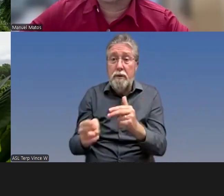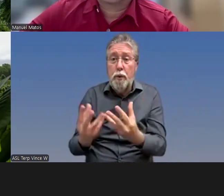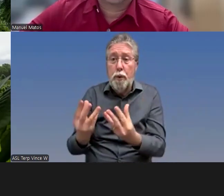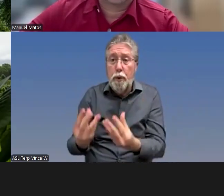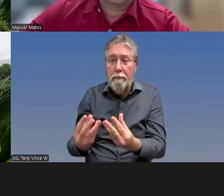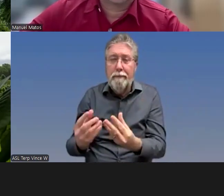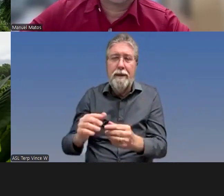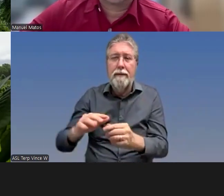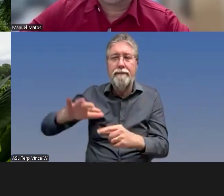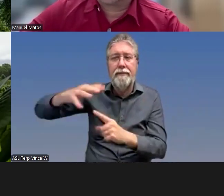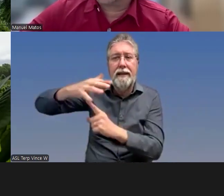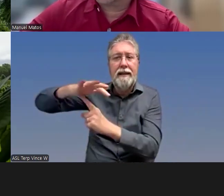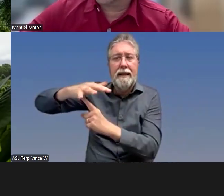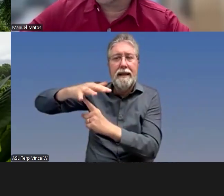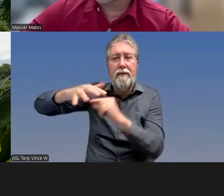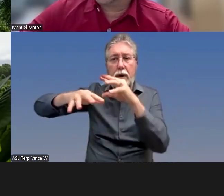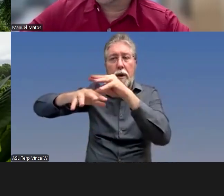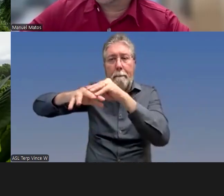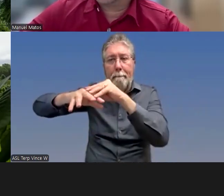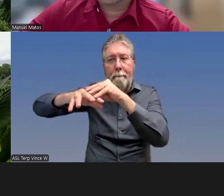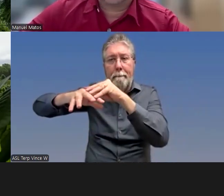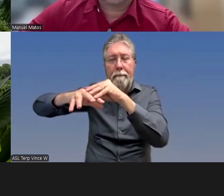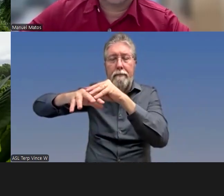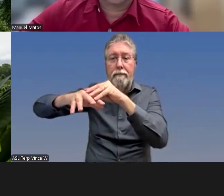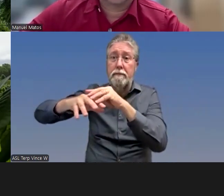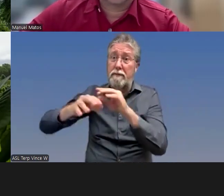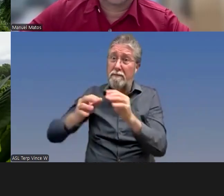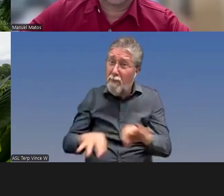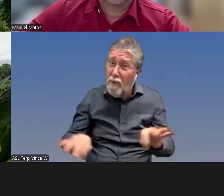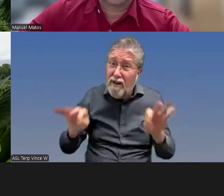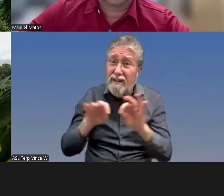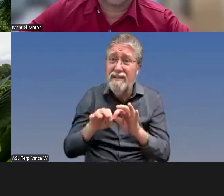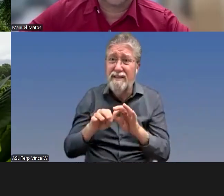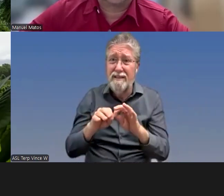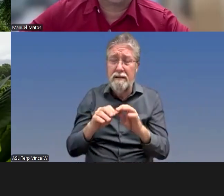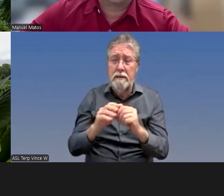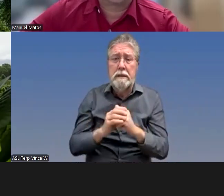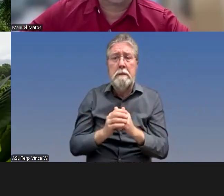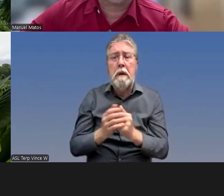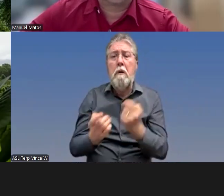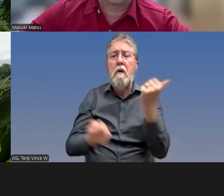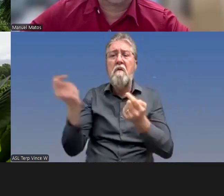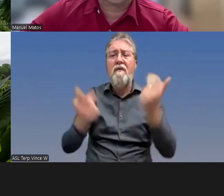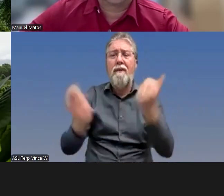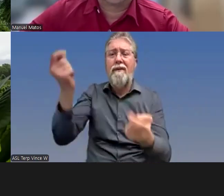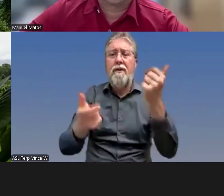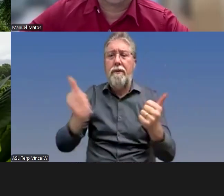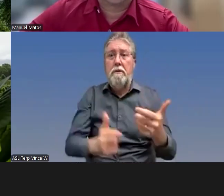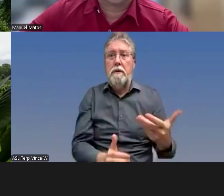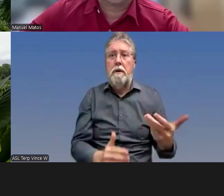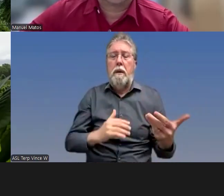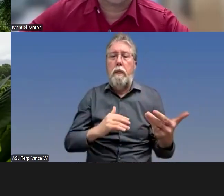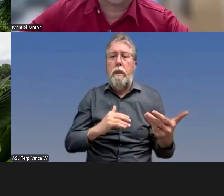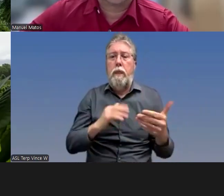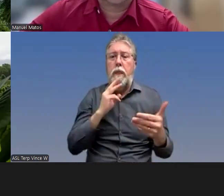leaf, those become increasingly important. So if those areas are saturated prior